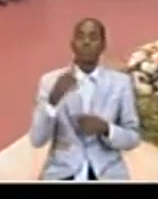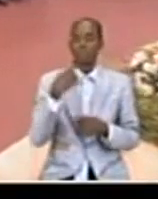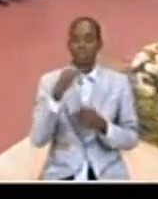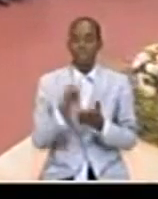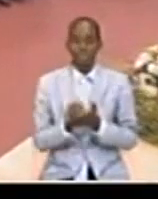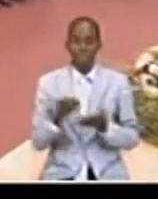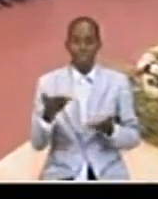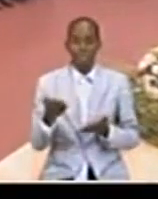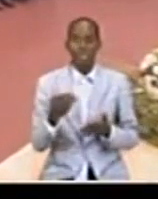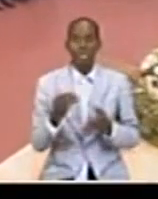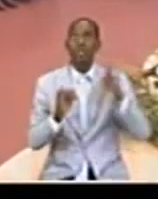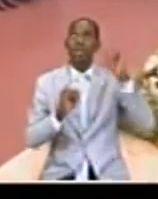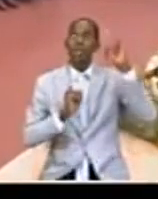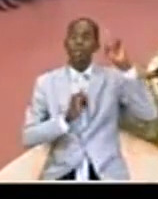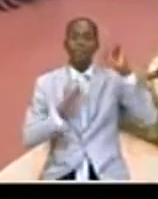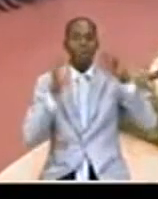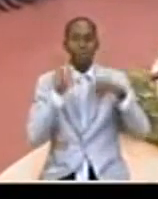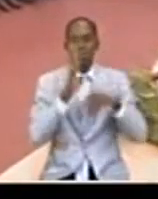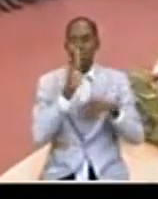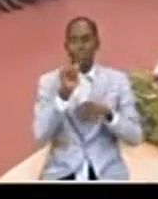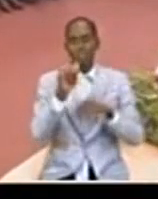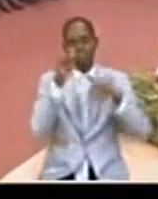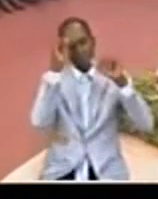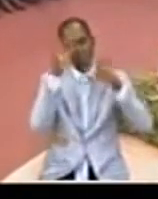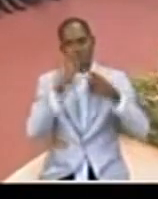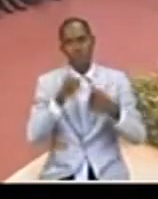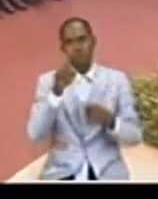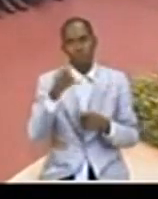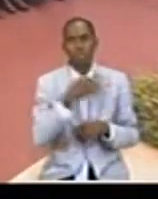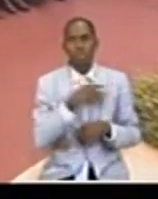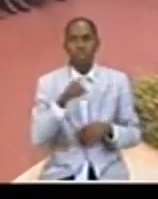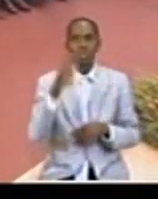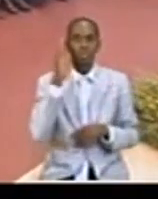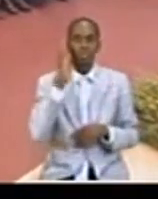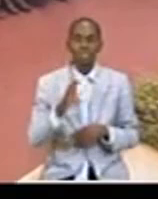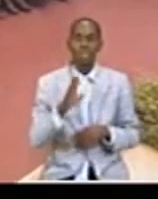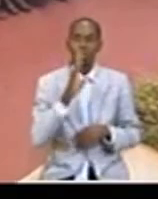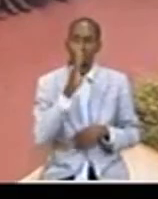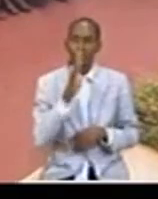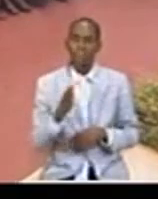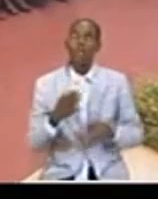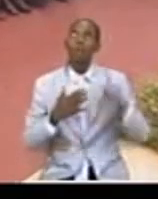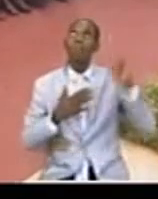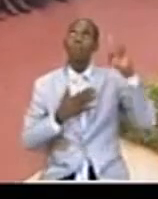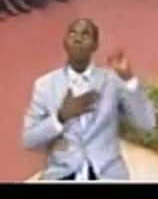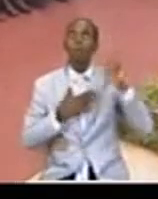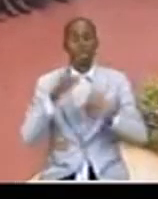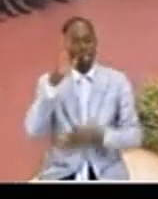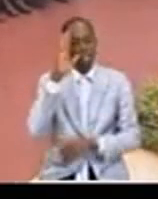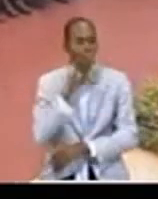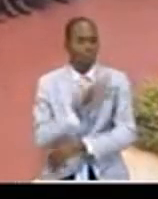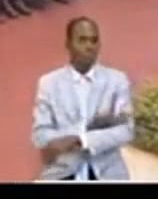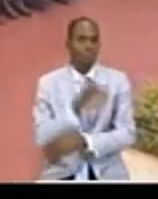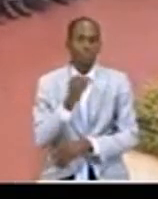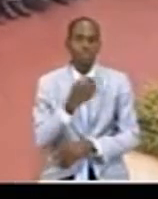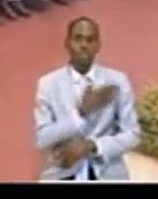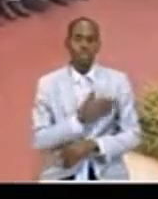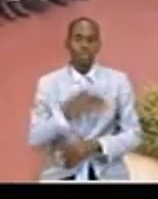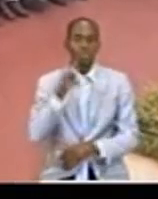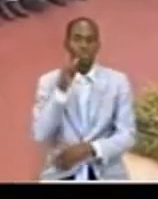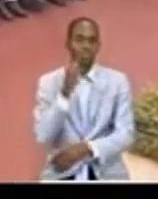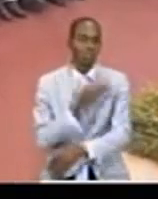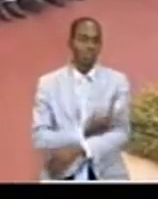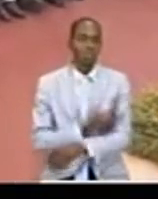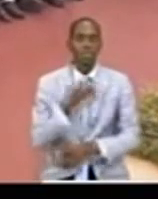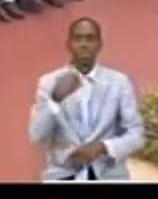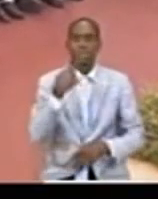father unto you, and ye shall be my sons and my daughters, says